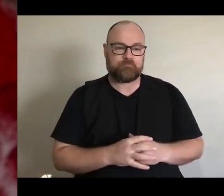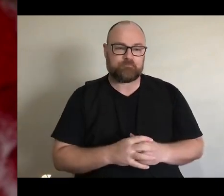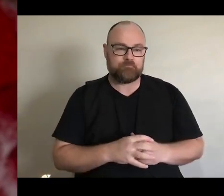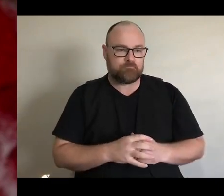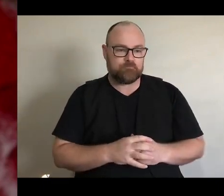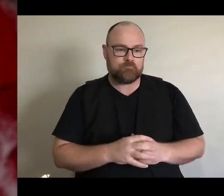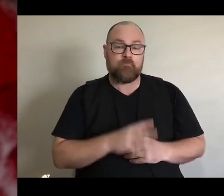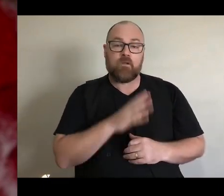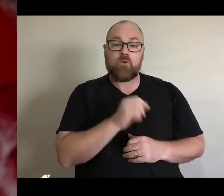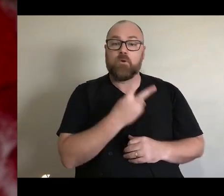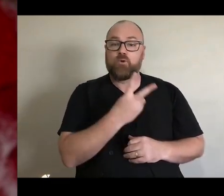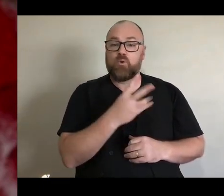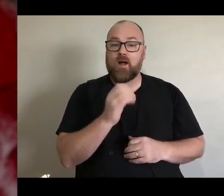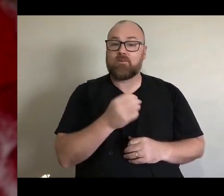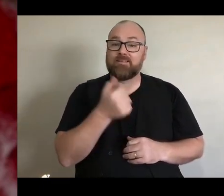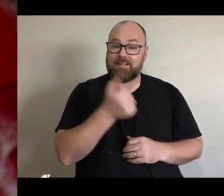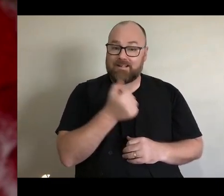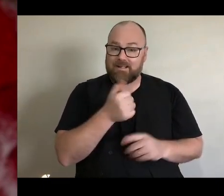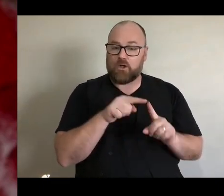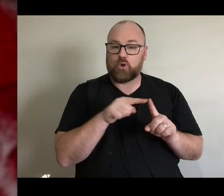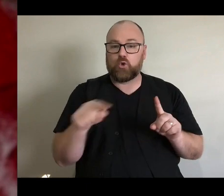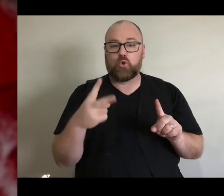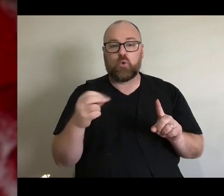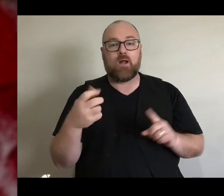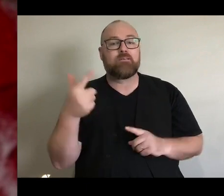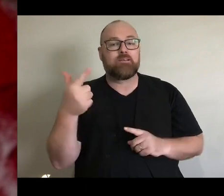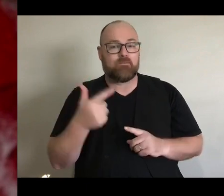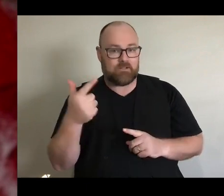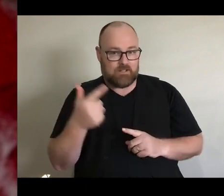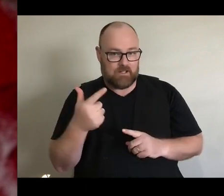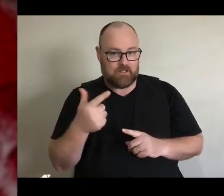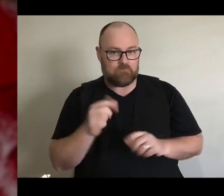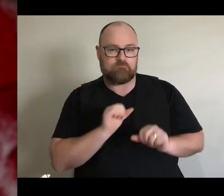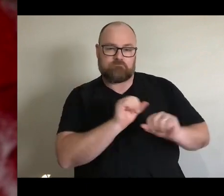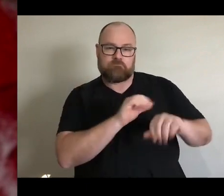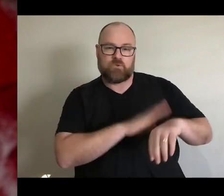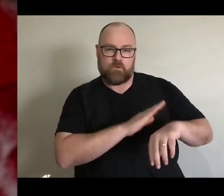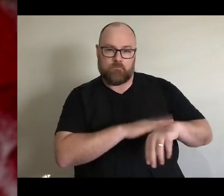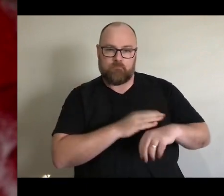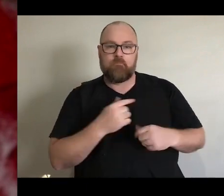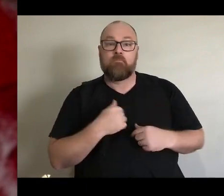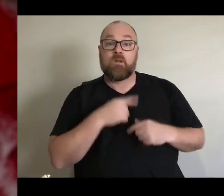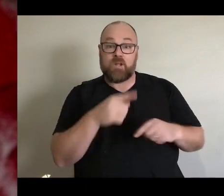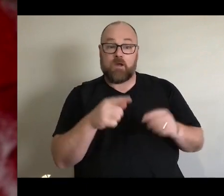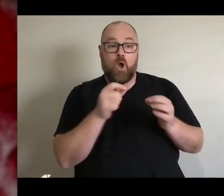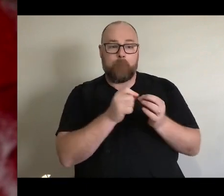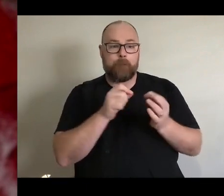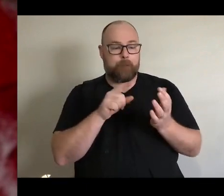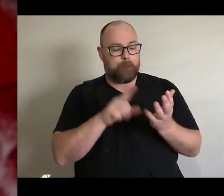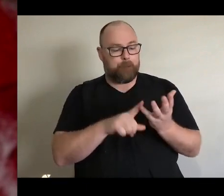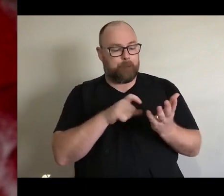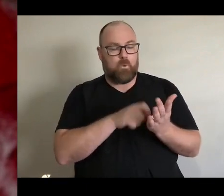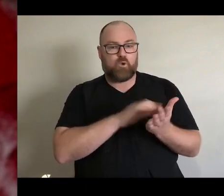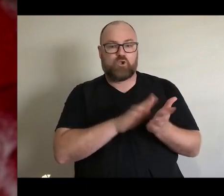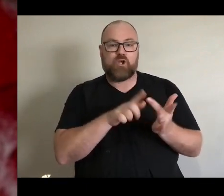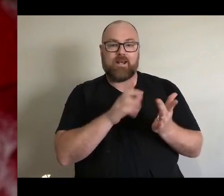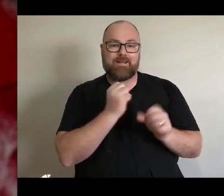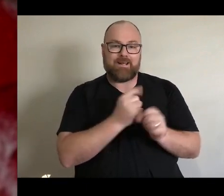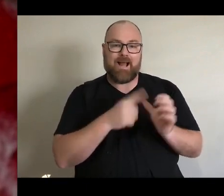Between the periods of 2016 and 2017, and has continued the Bulanjali's